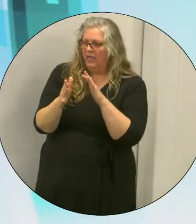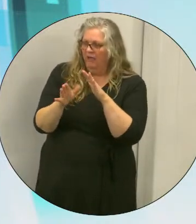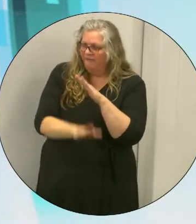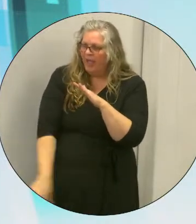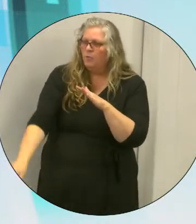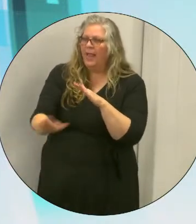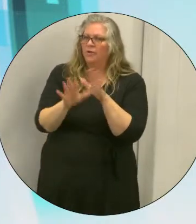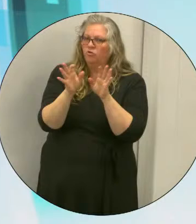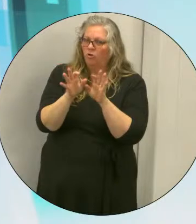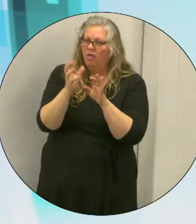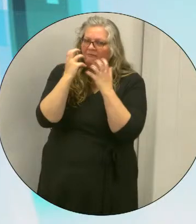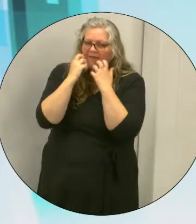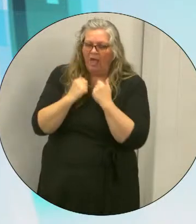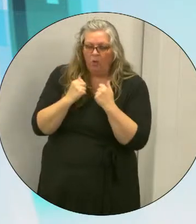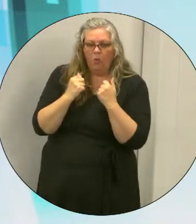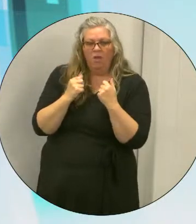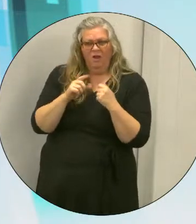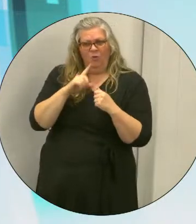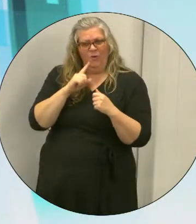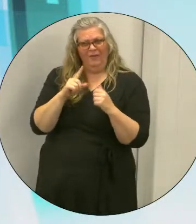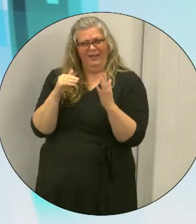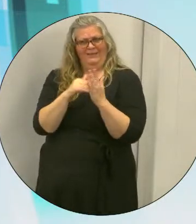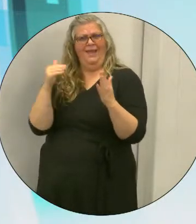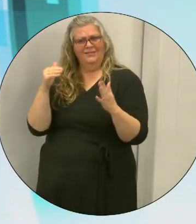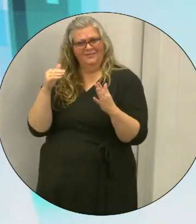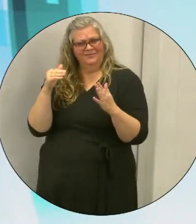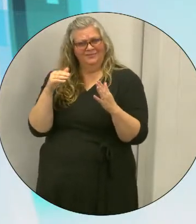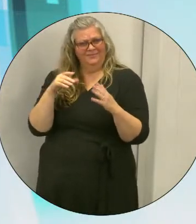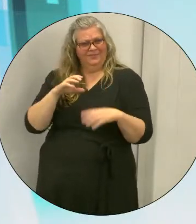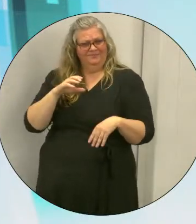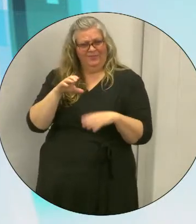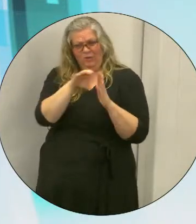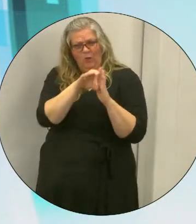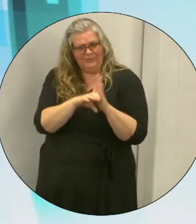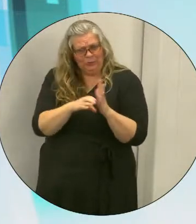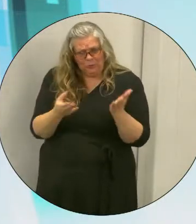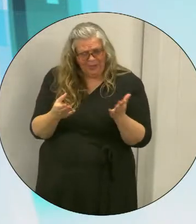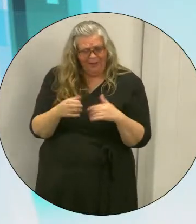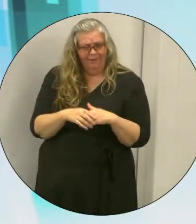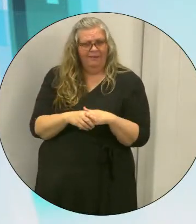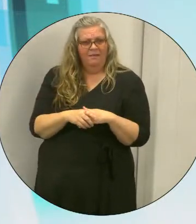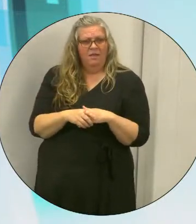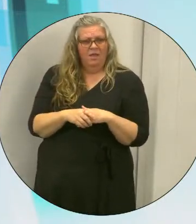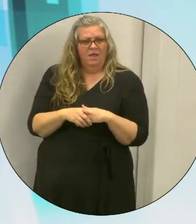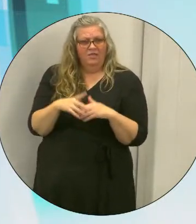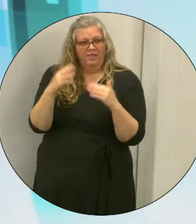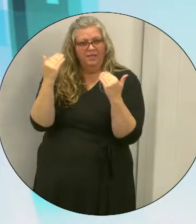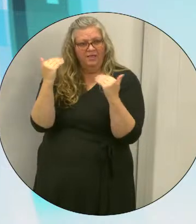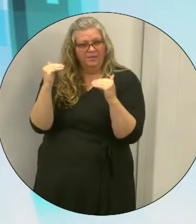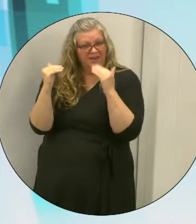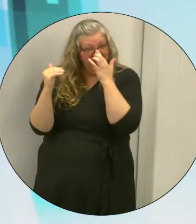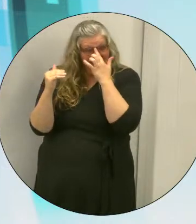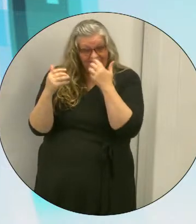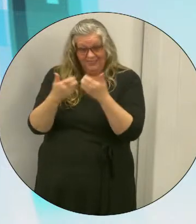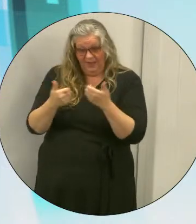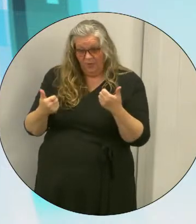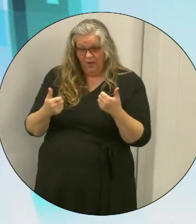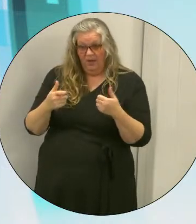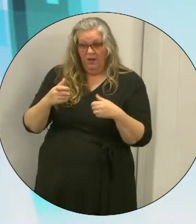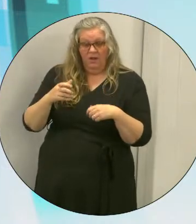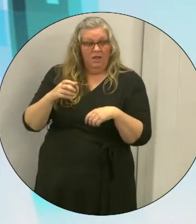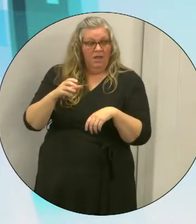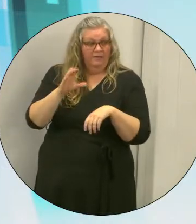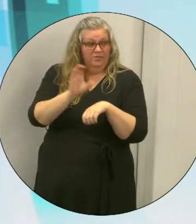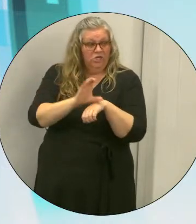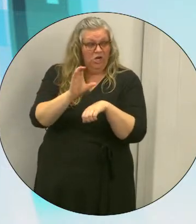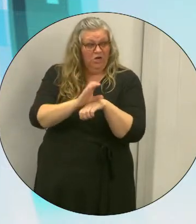like a violation of our constitutional rights, if you ask me, given the limit test and the separation of church and state. If